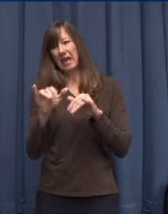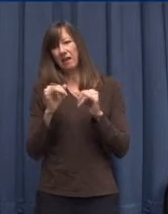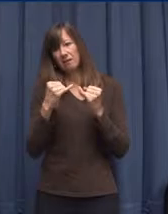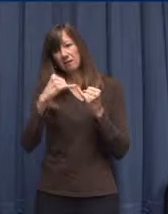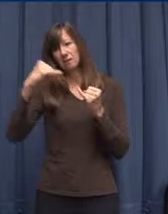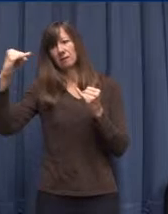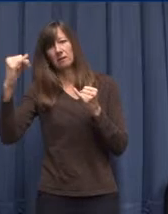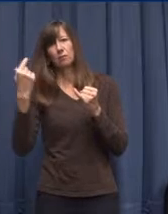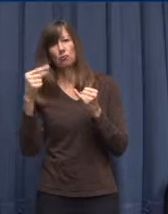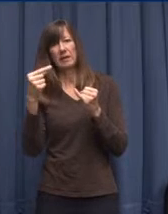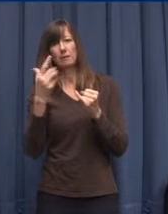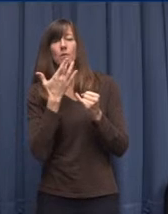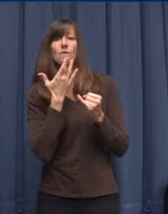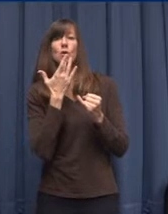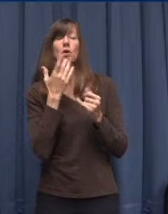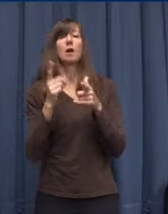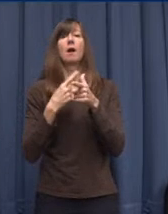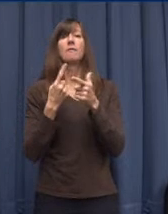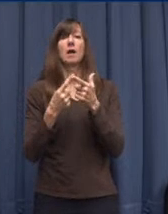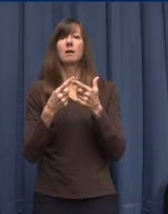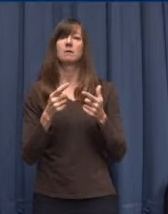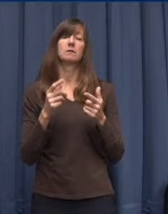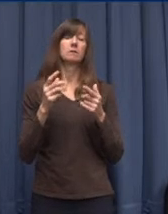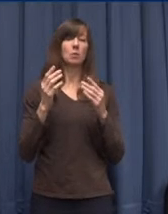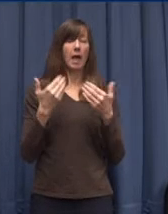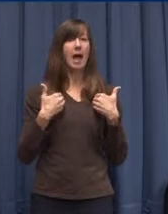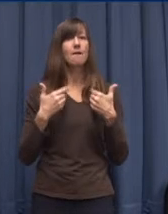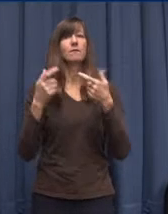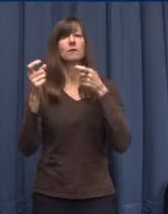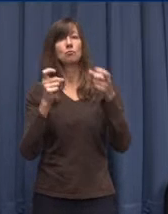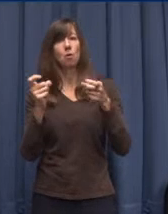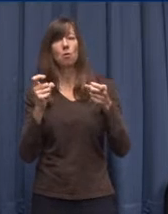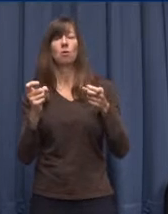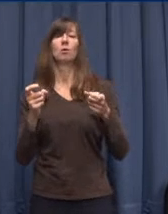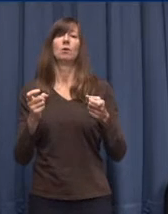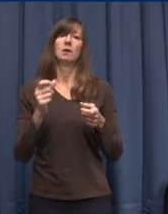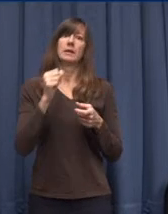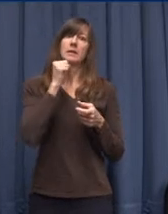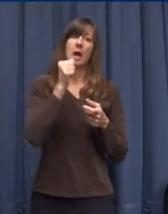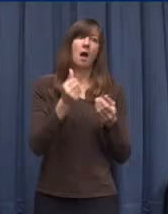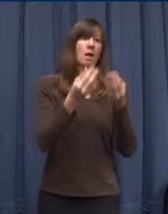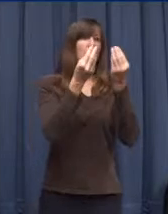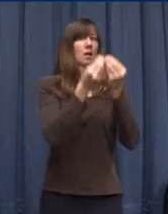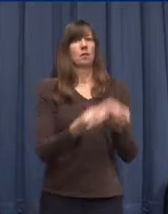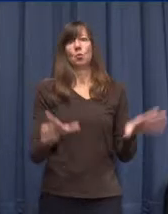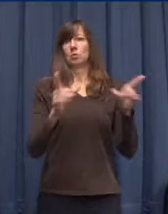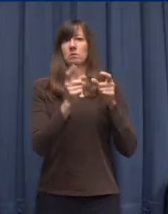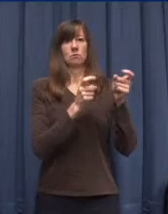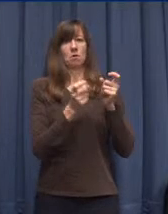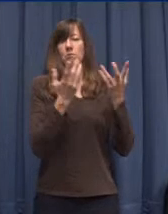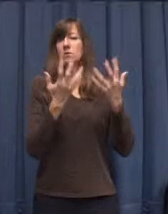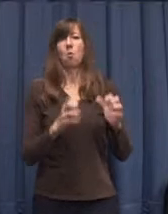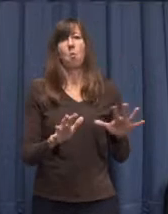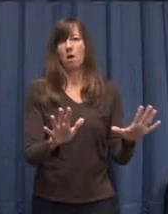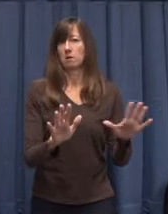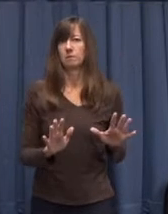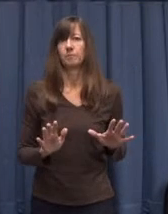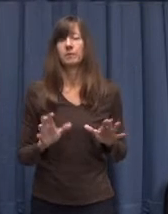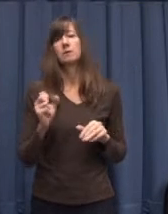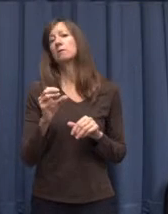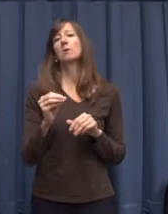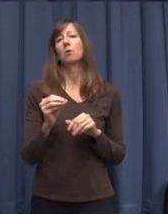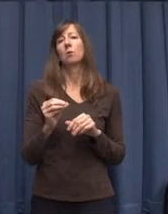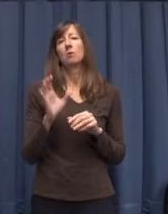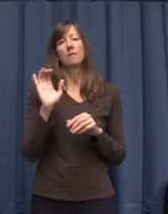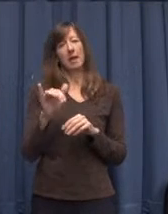so that it does not get to that almost uncontrollable level. Again, that's up to each of us, and we'll talk a little bit